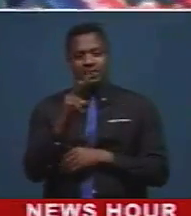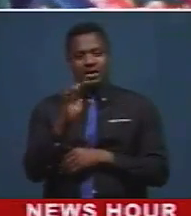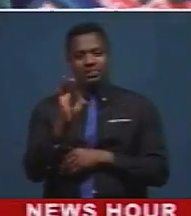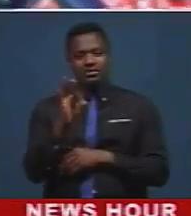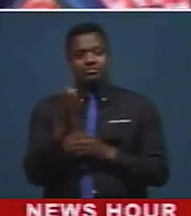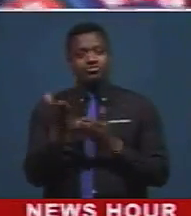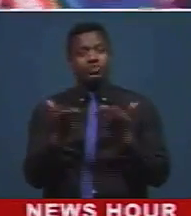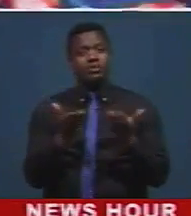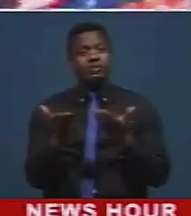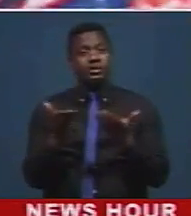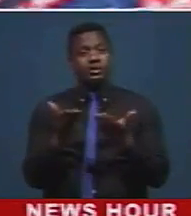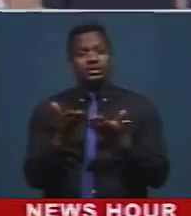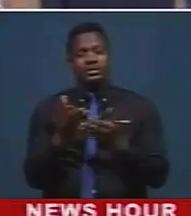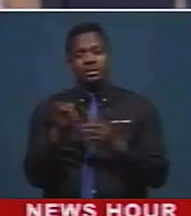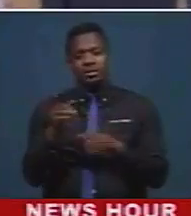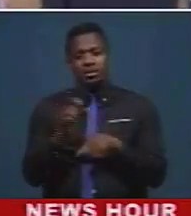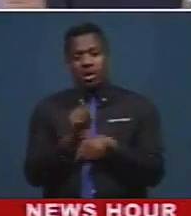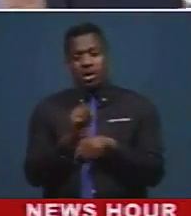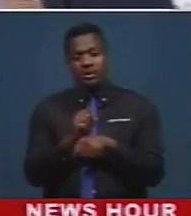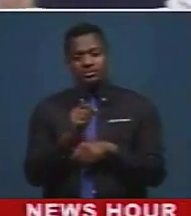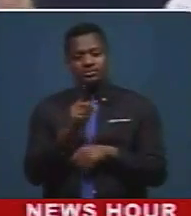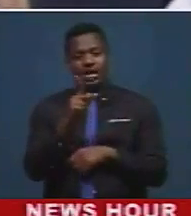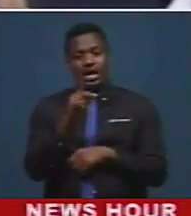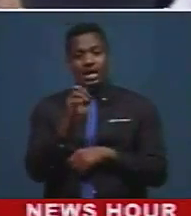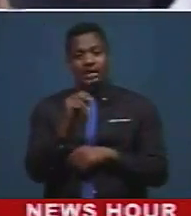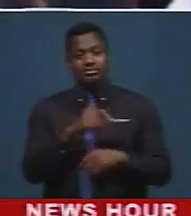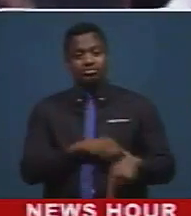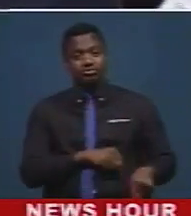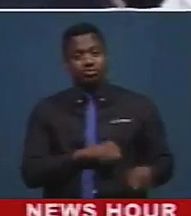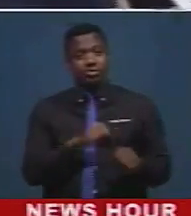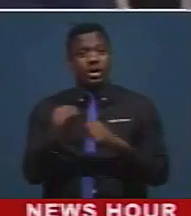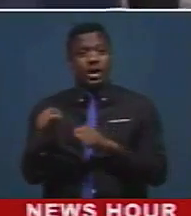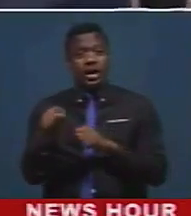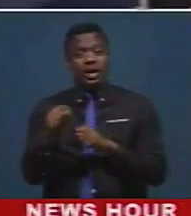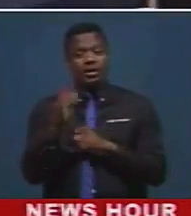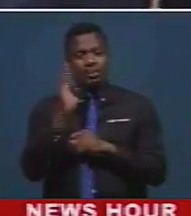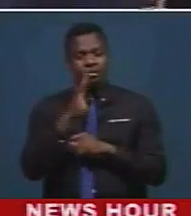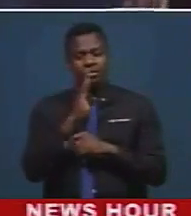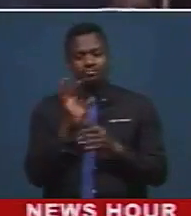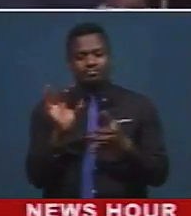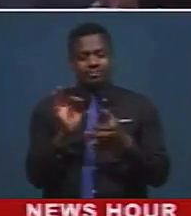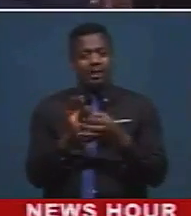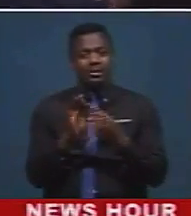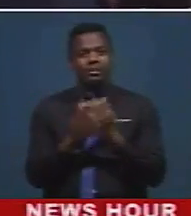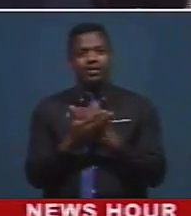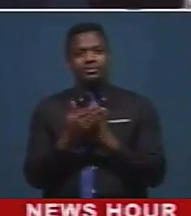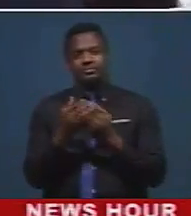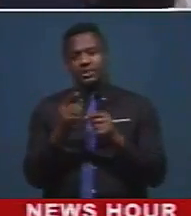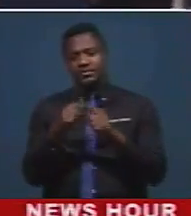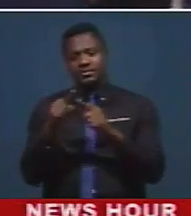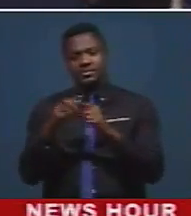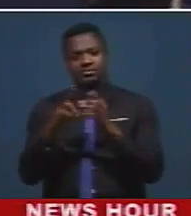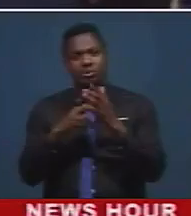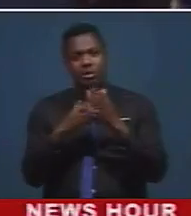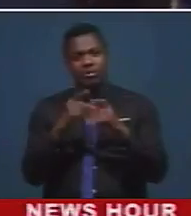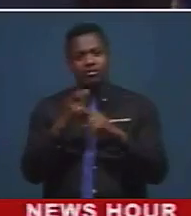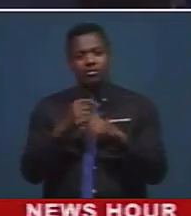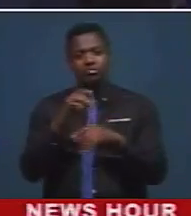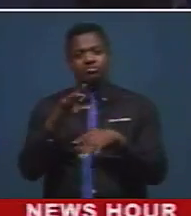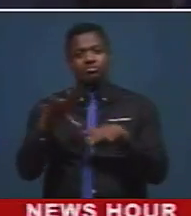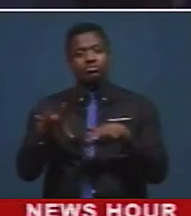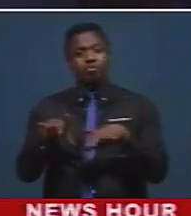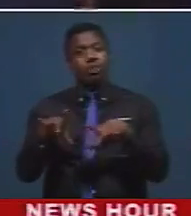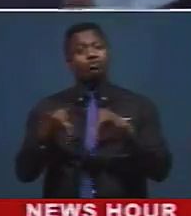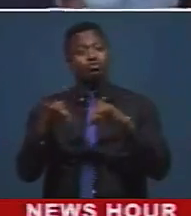services. Work on the Nephrology and Kidney Transplant Center of Excellence will be carried out by Vamed Engineering of Australia.